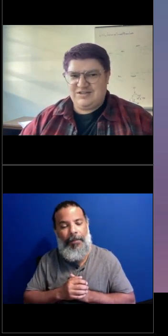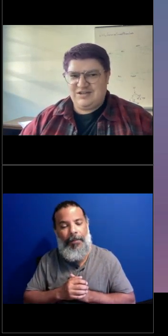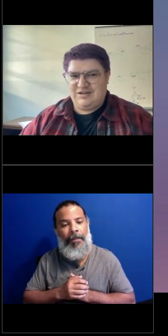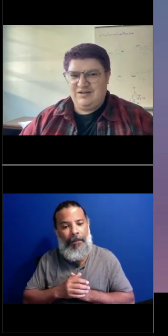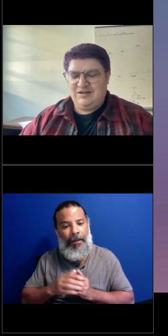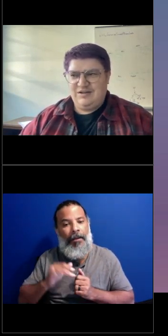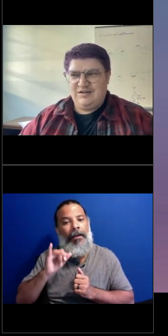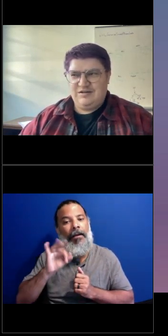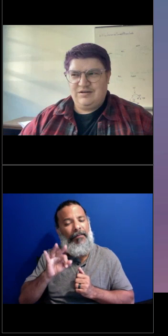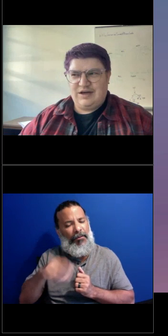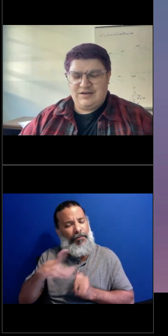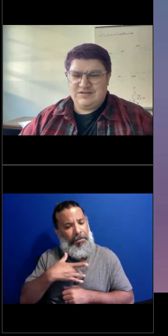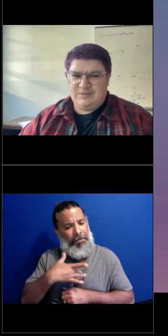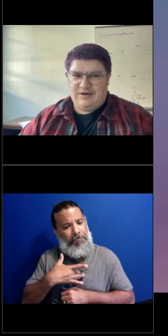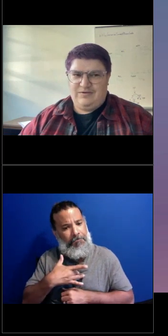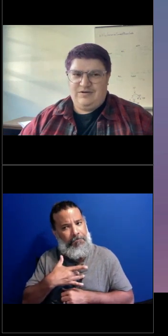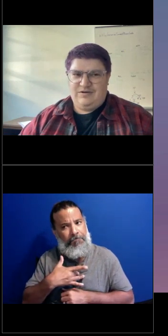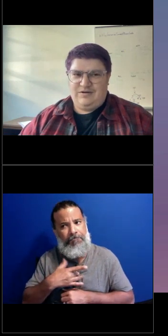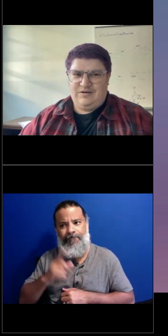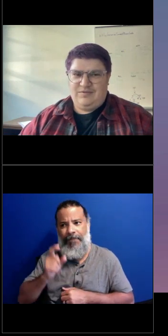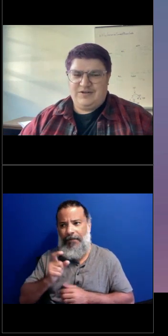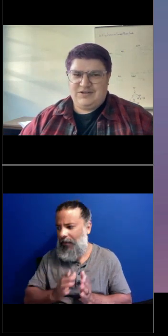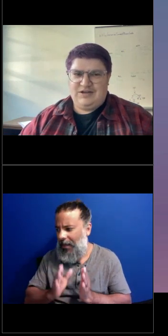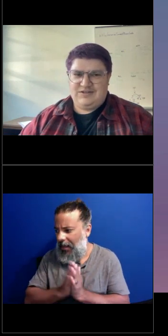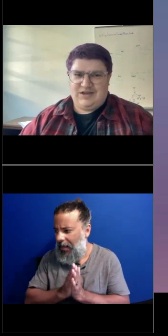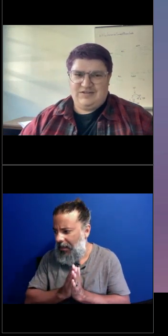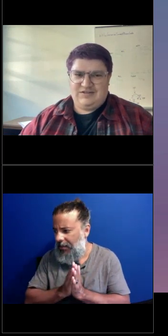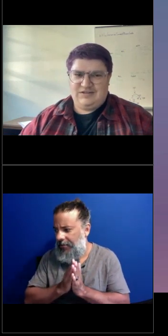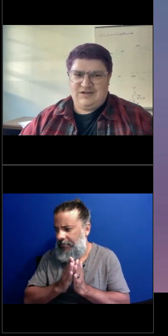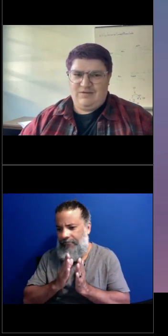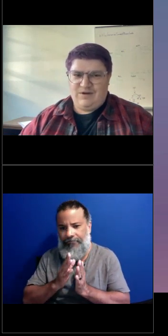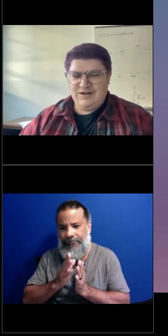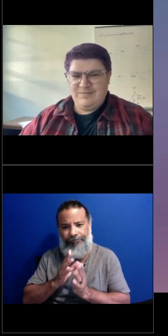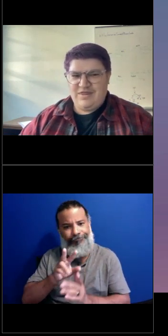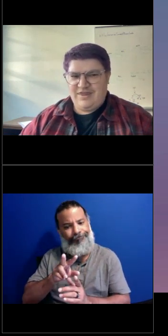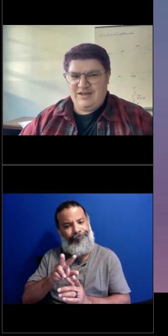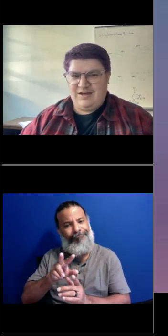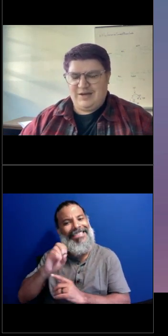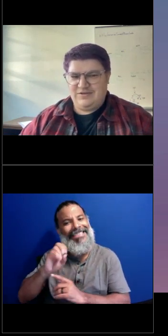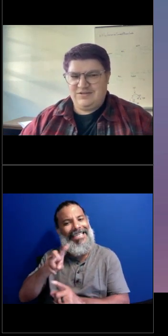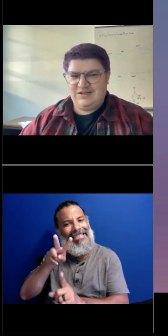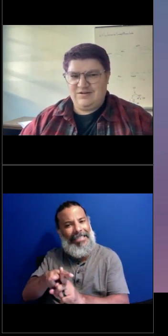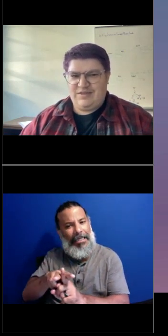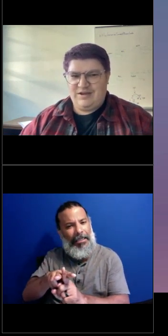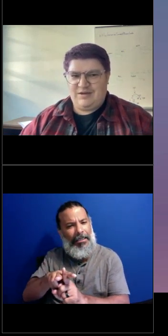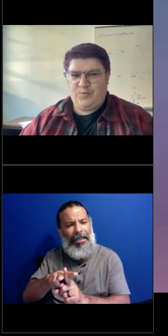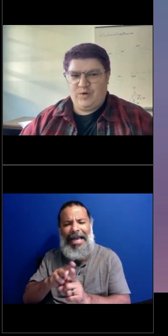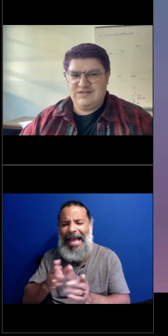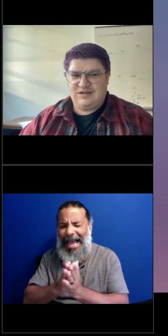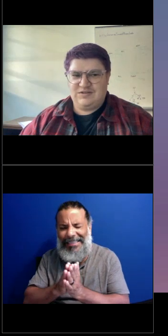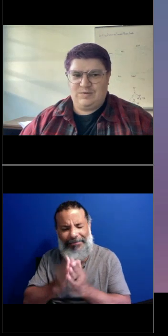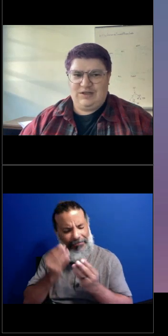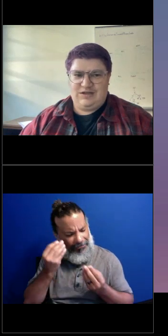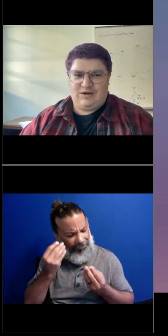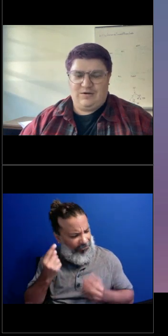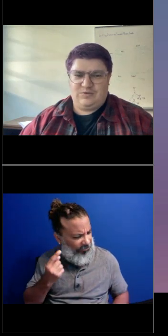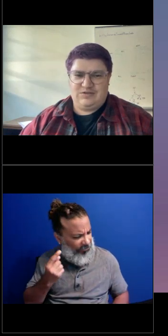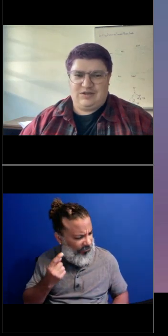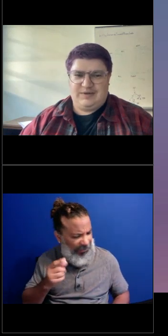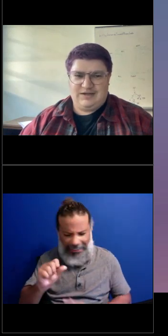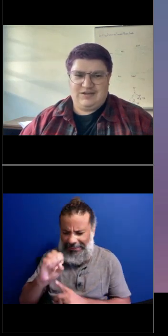you need to ask about assigned sex, I recommend sit down and think about what